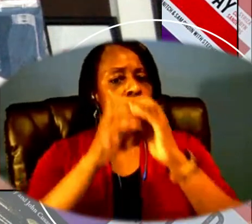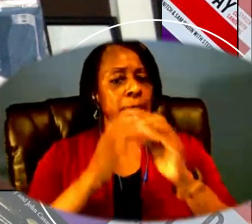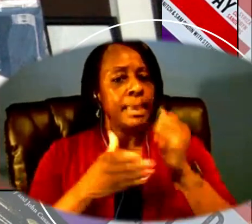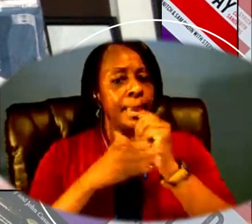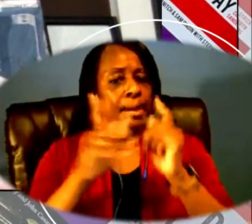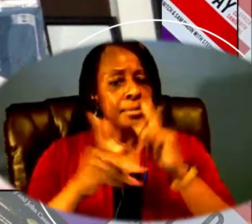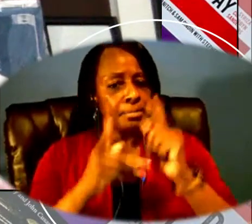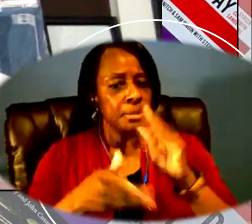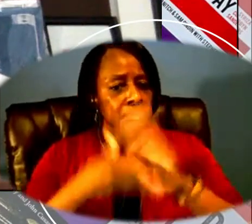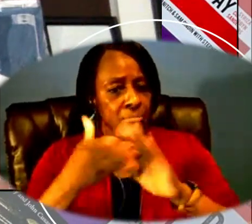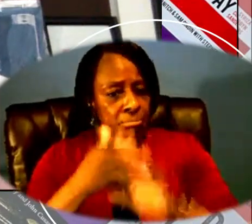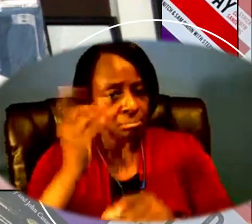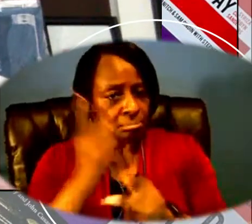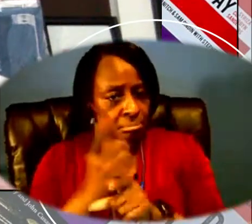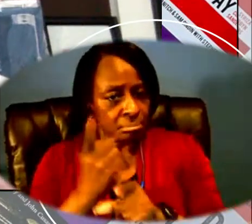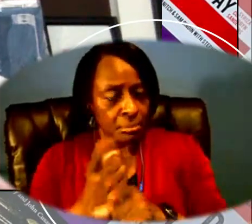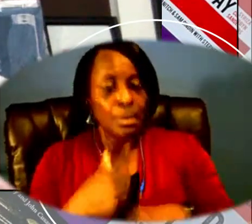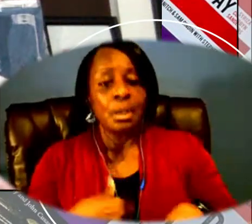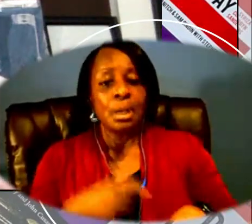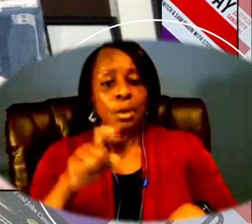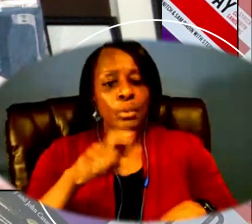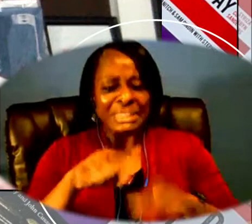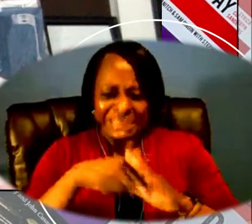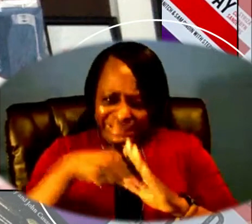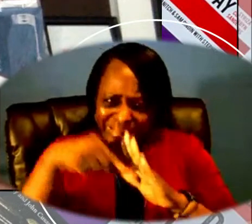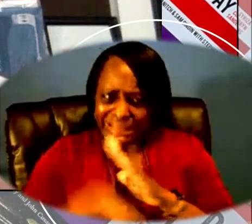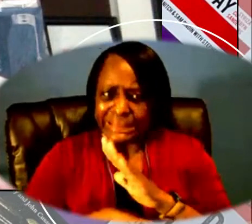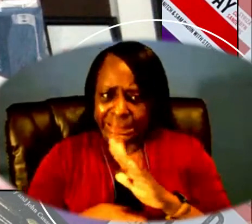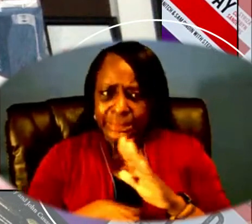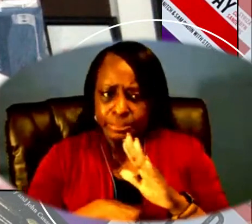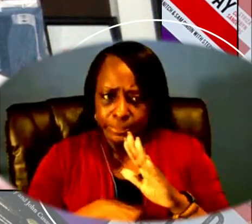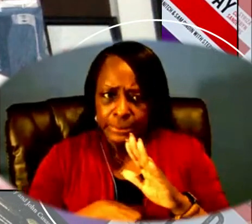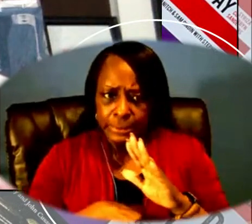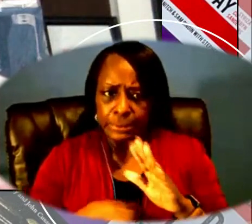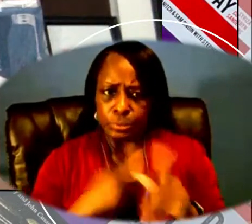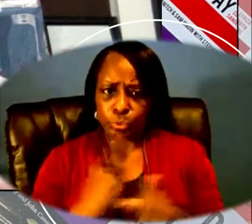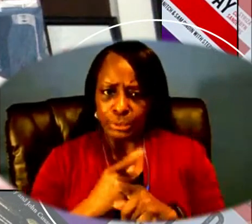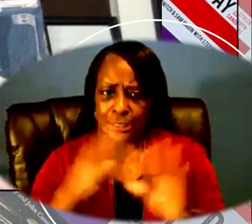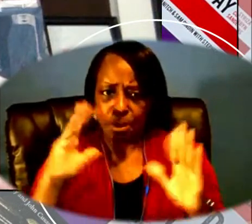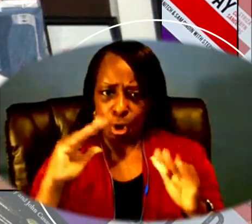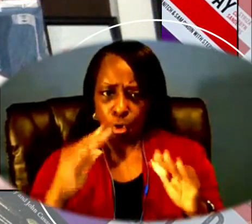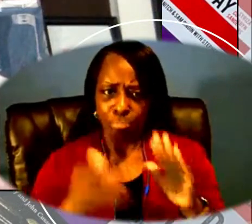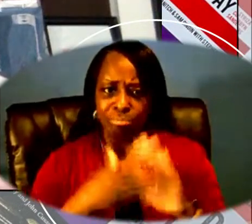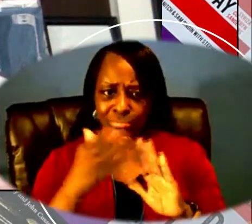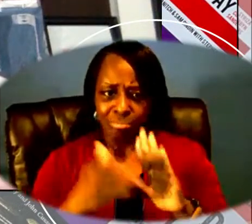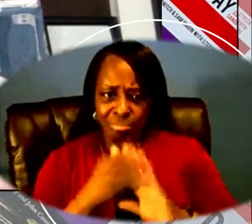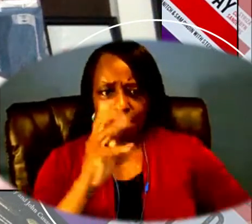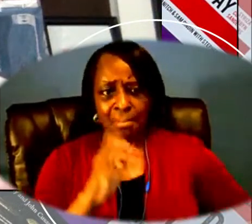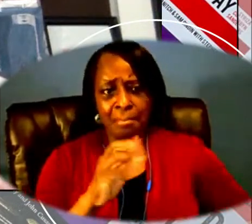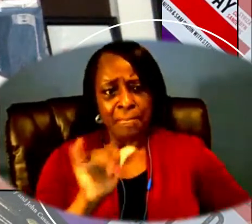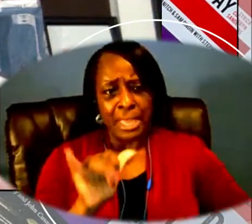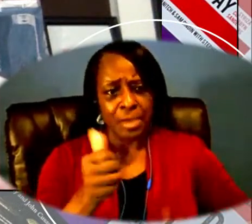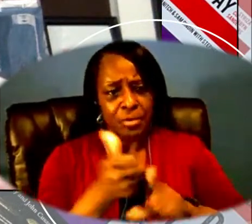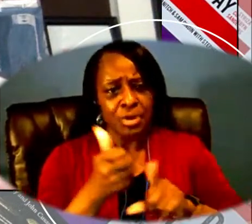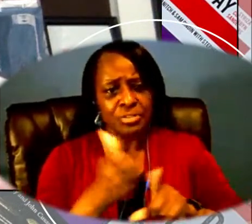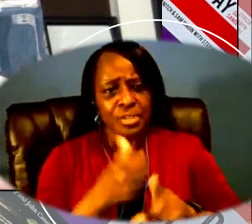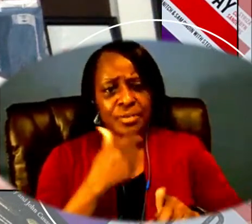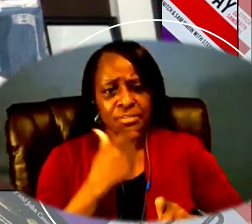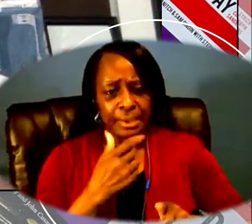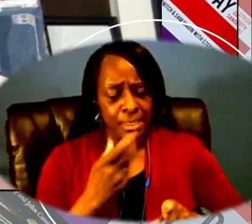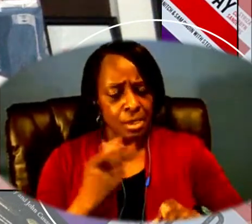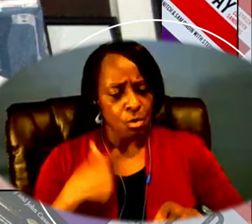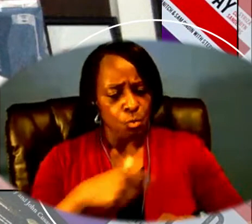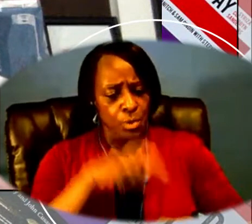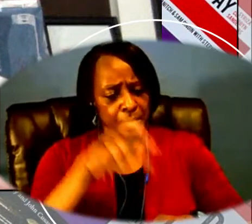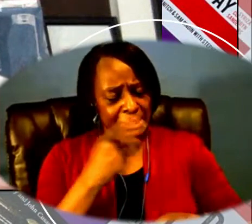requires a lot of deep work to hold on to hope. Marion Cobham says hope is a discipline, right? To hold on to that hope